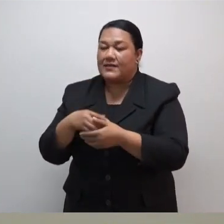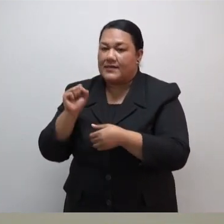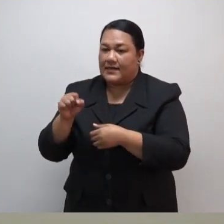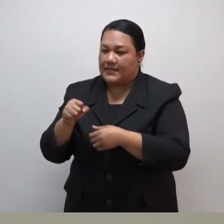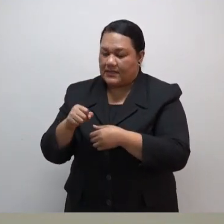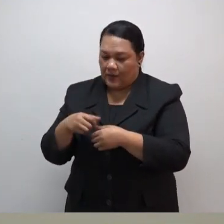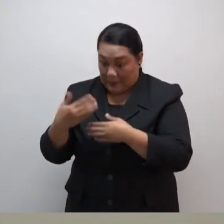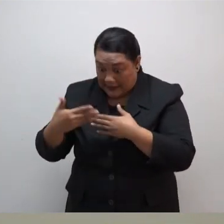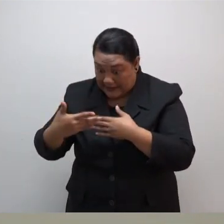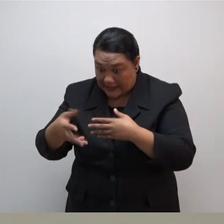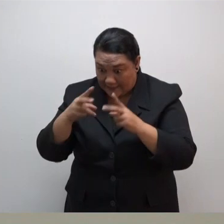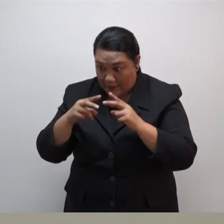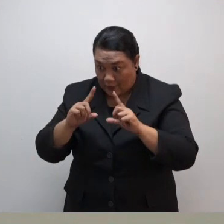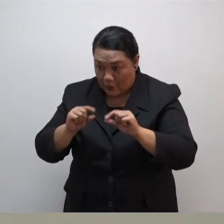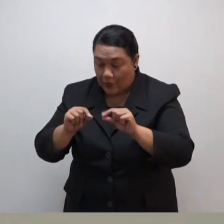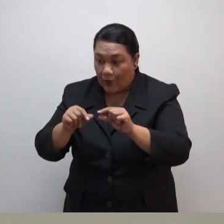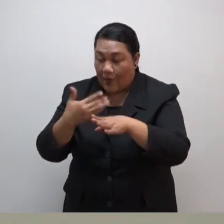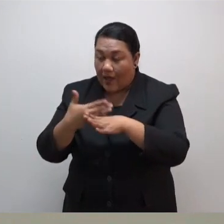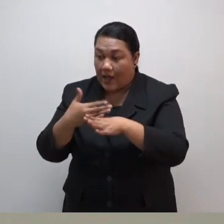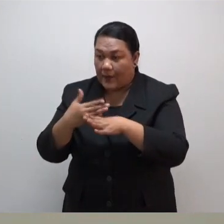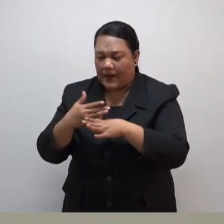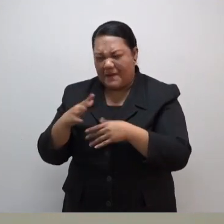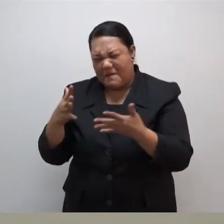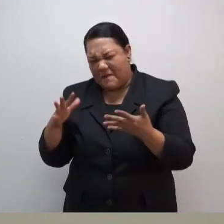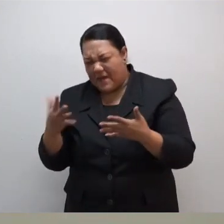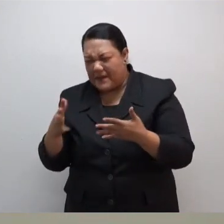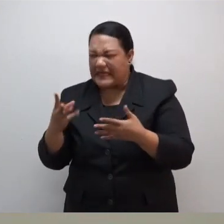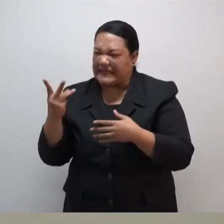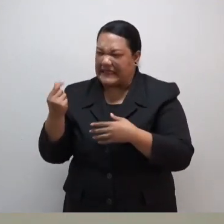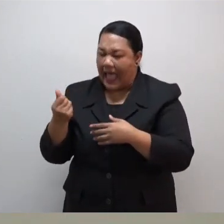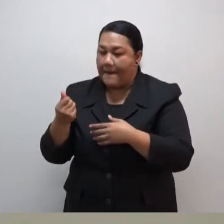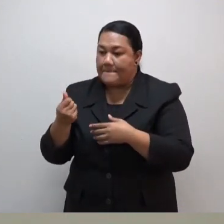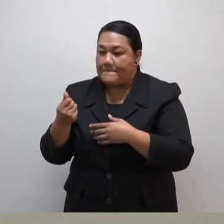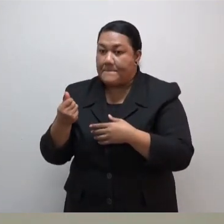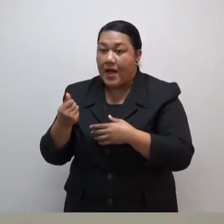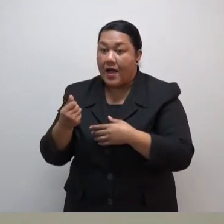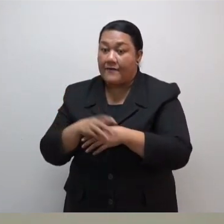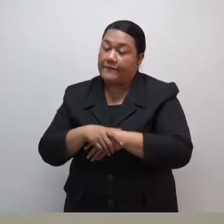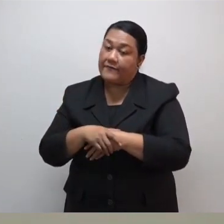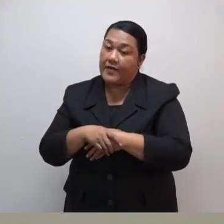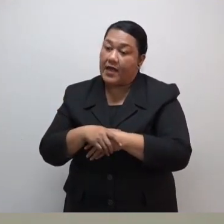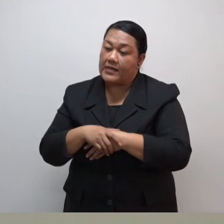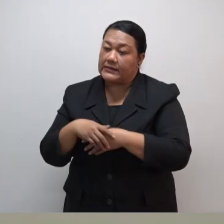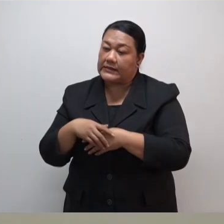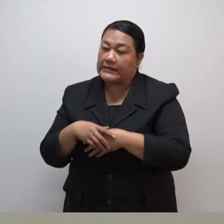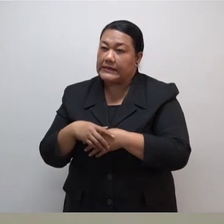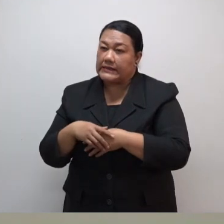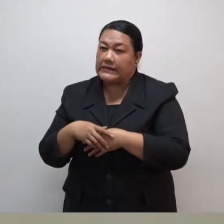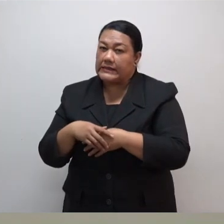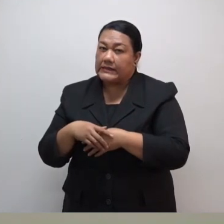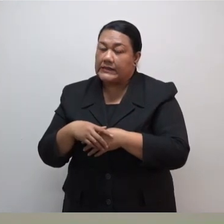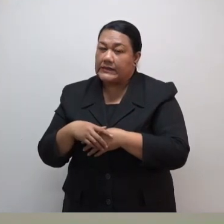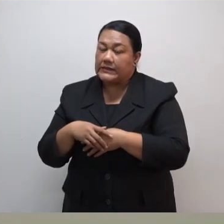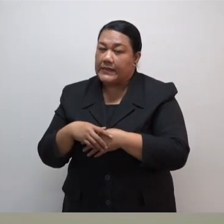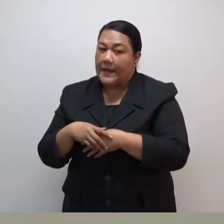because it would appear that some of the lectures, etc., by the universities